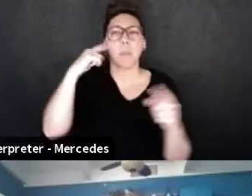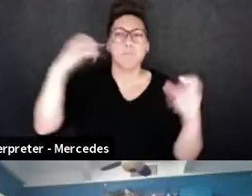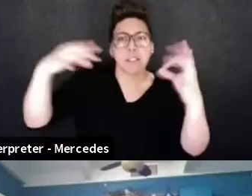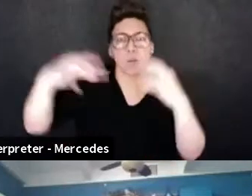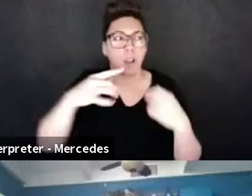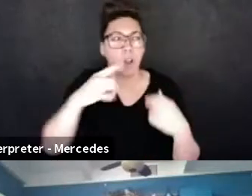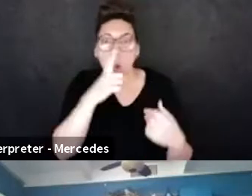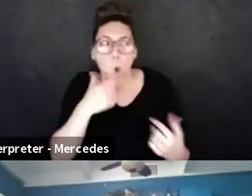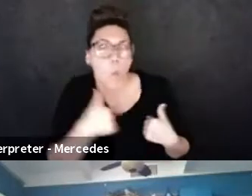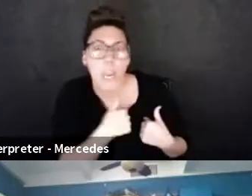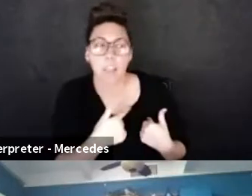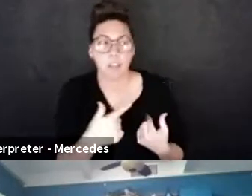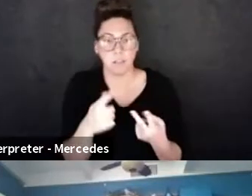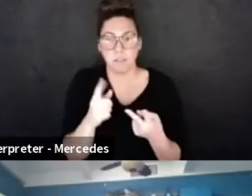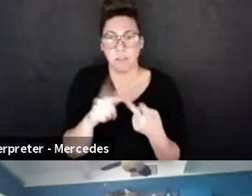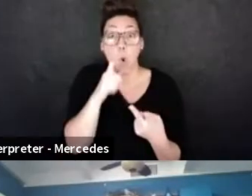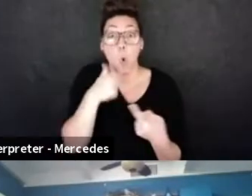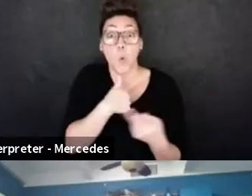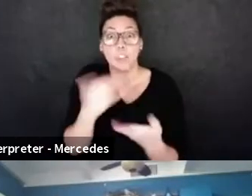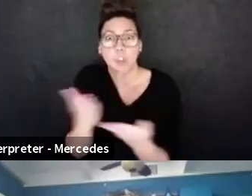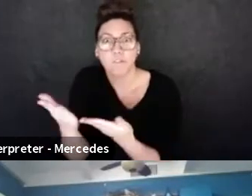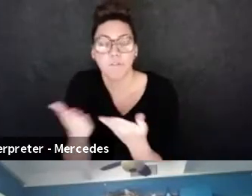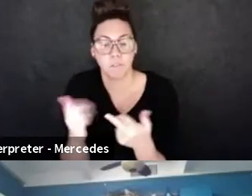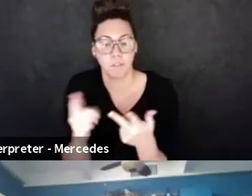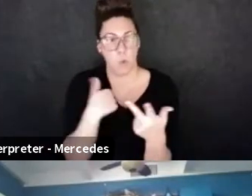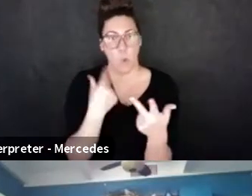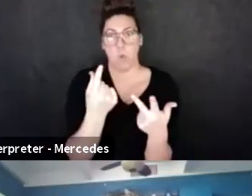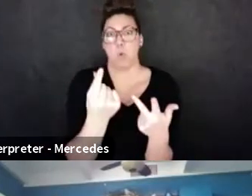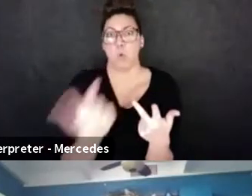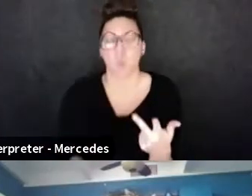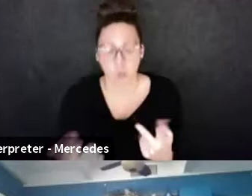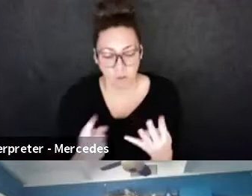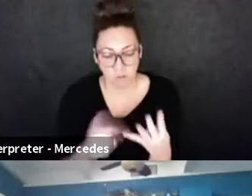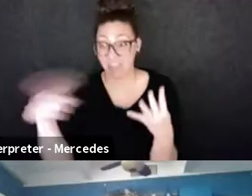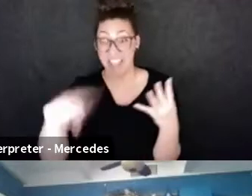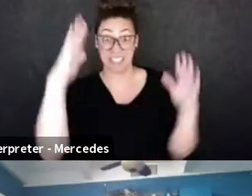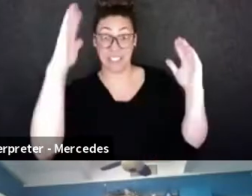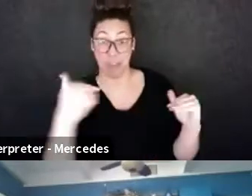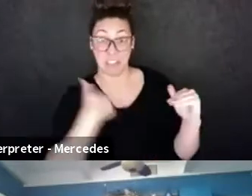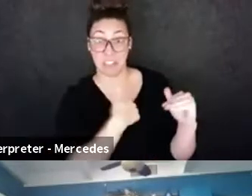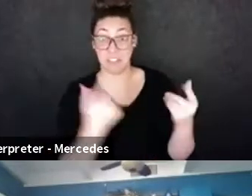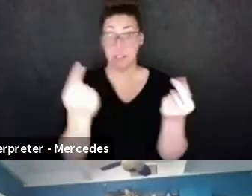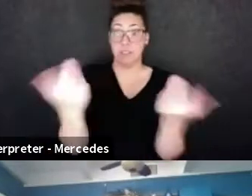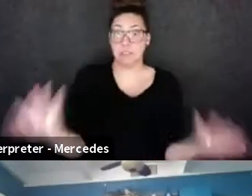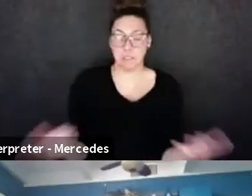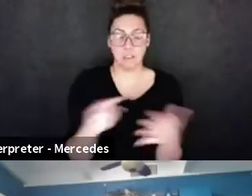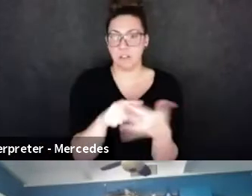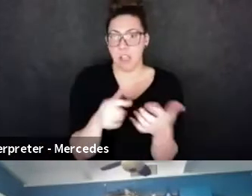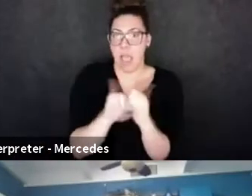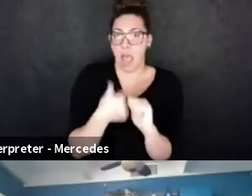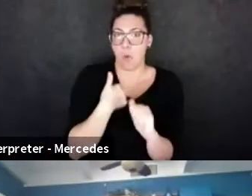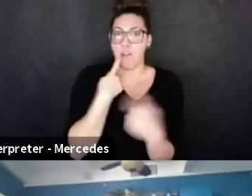we, who do we serve, what do we do, what's expected of us, and how do we deliver those